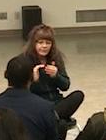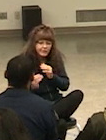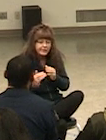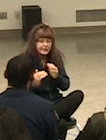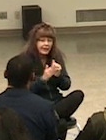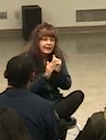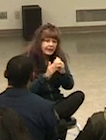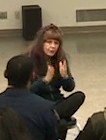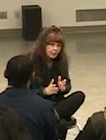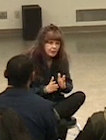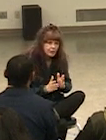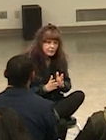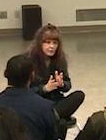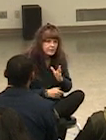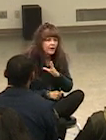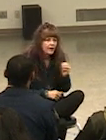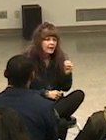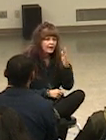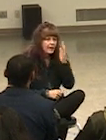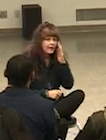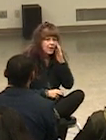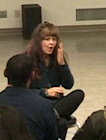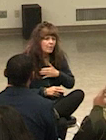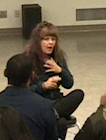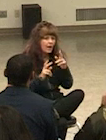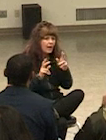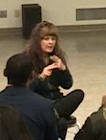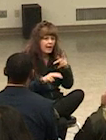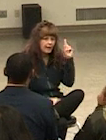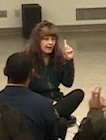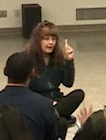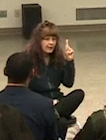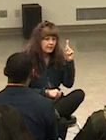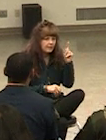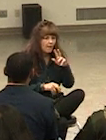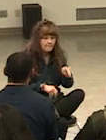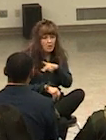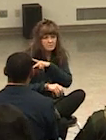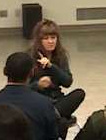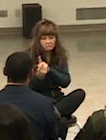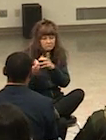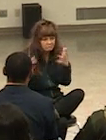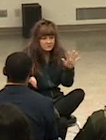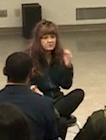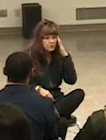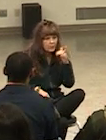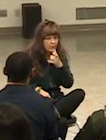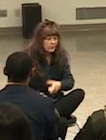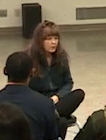I know more people on a personal level that identify as LGBT or QIA.